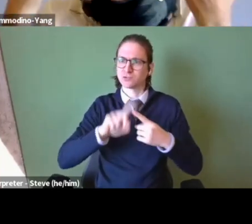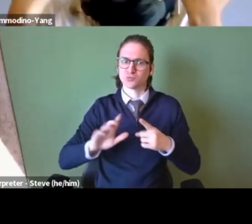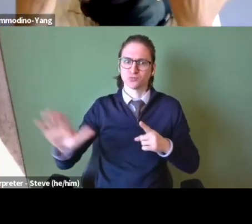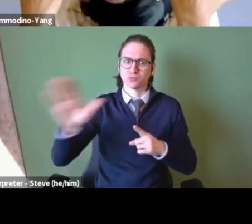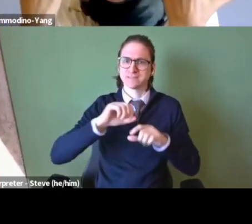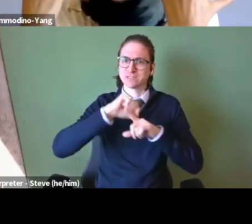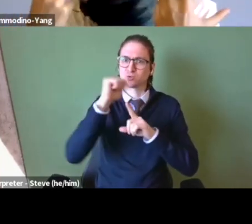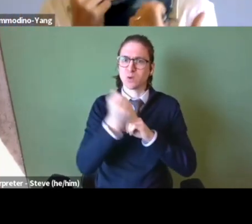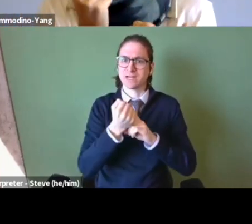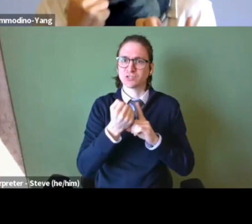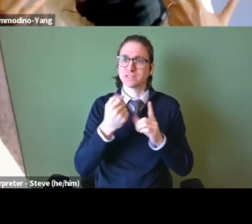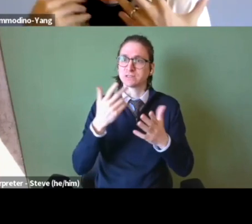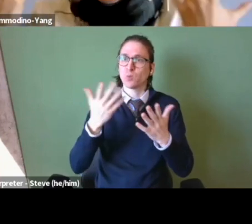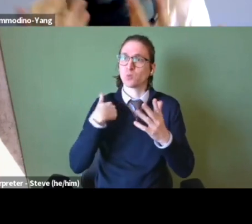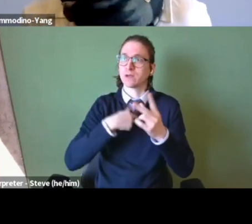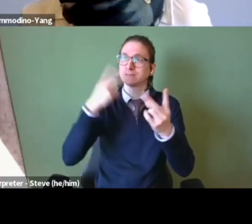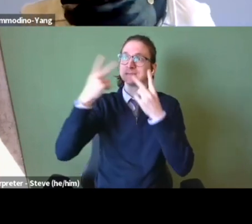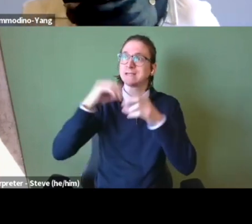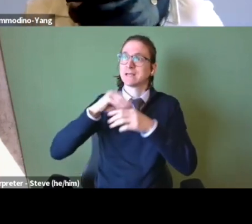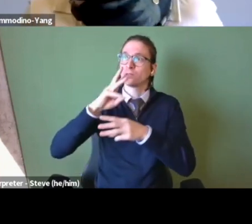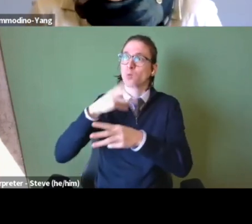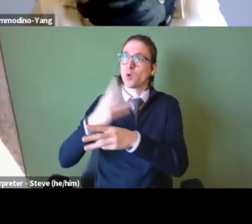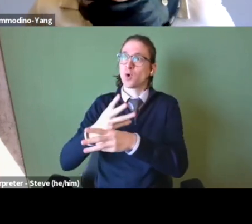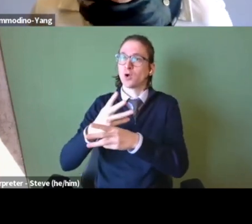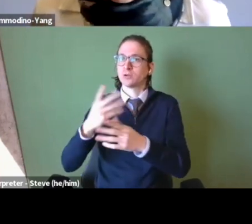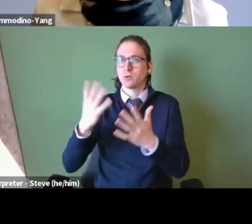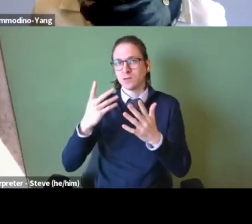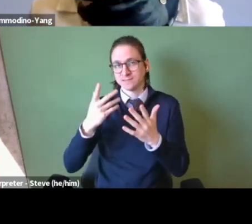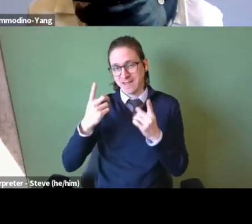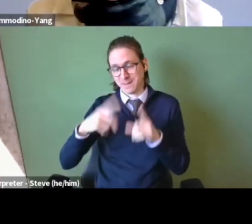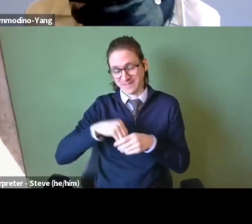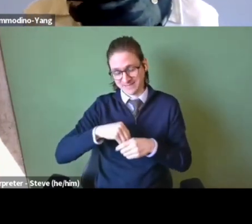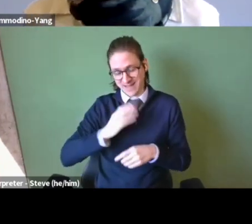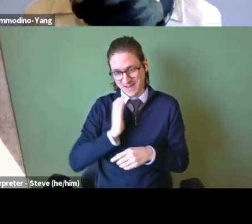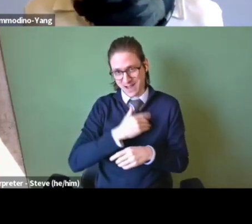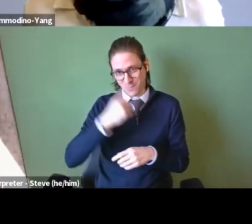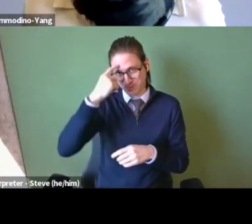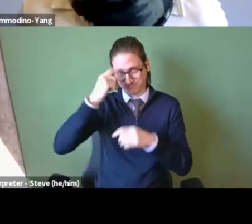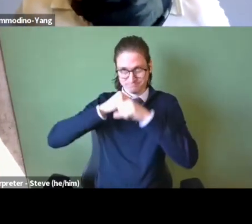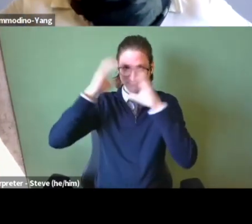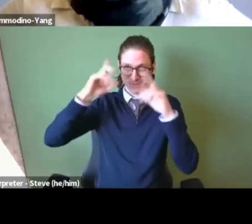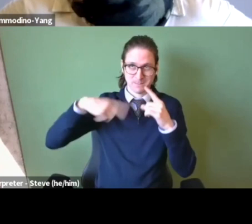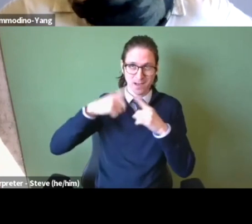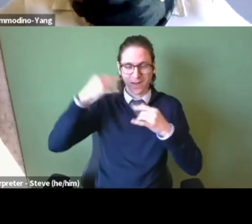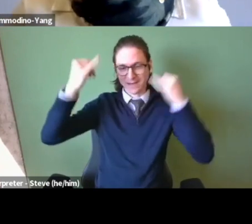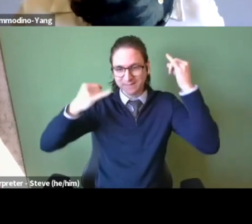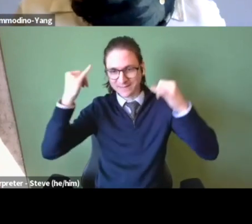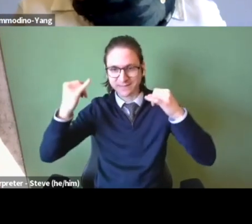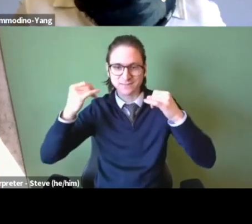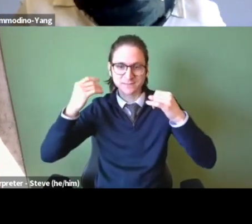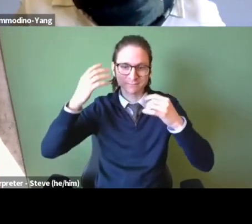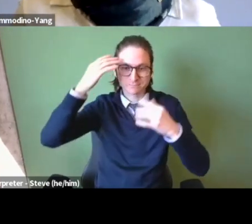world or inside your own mind about ideas or memories, right? In a